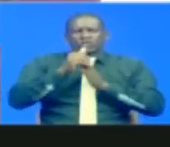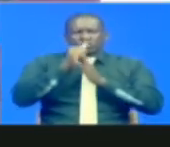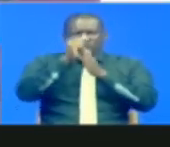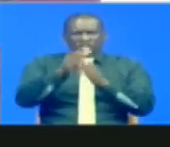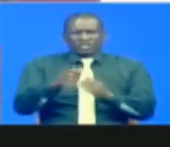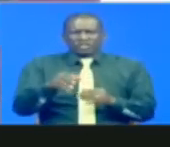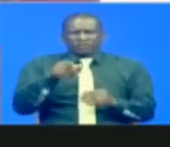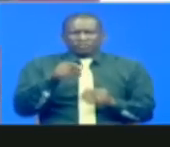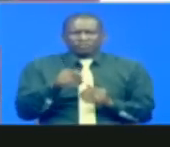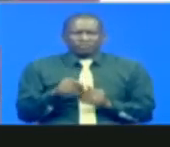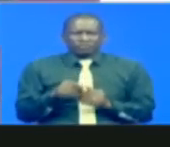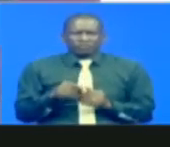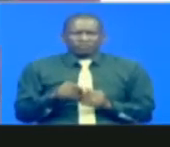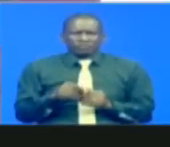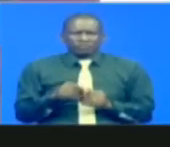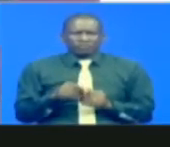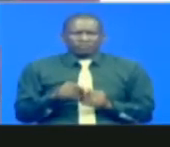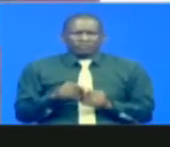that matter,